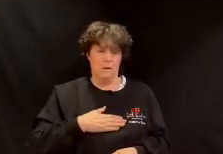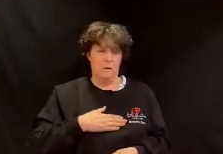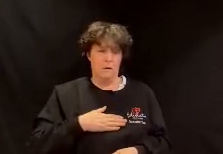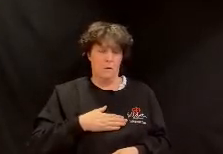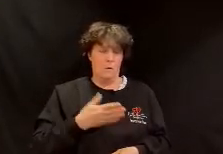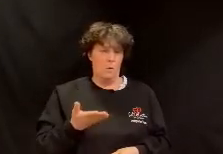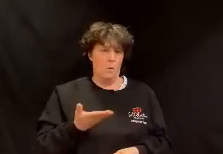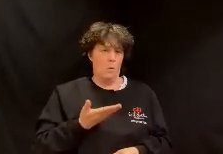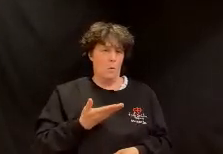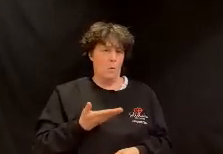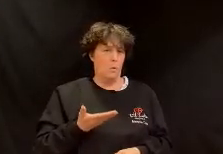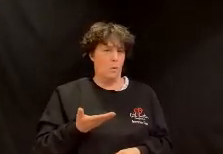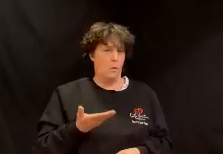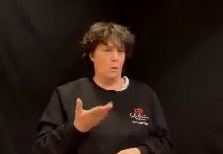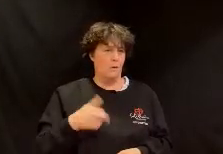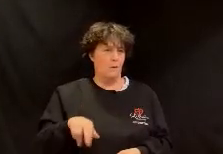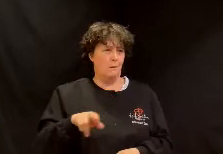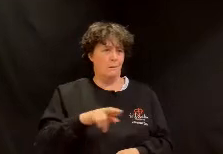considering?